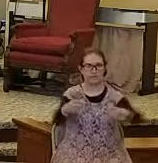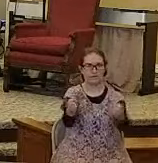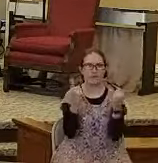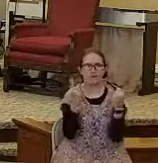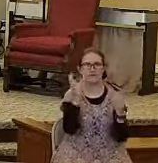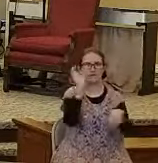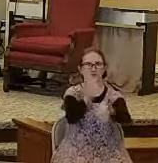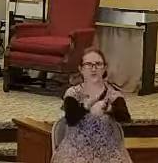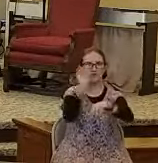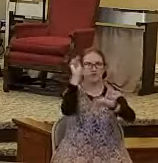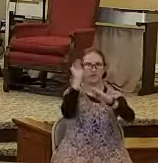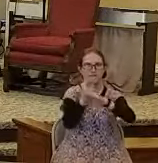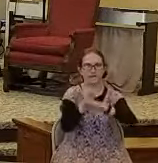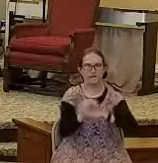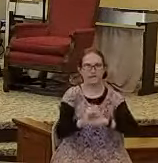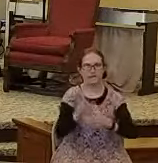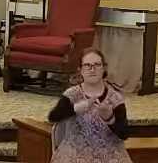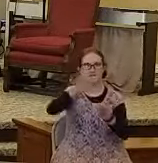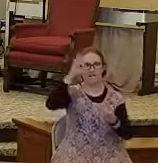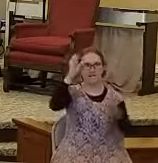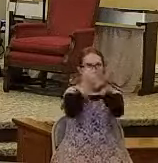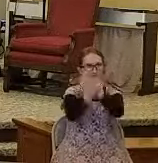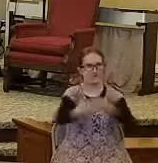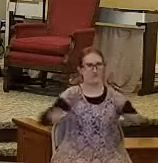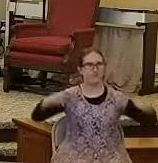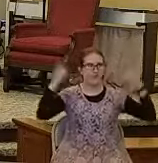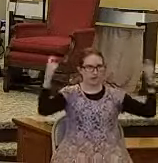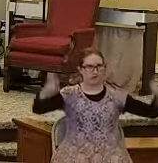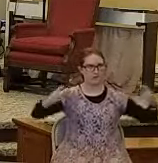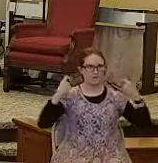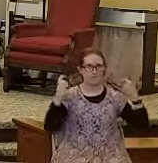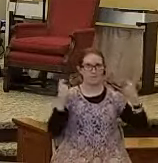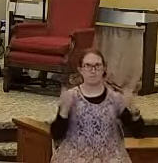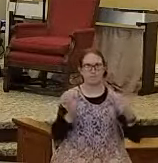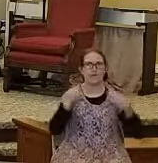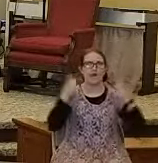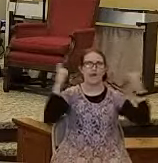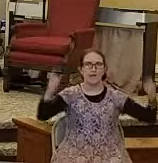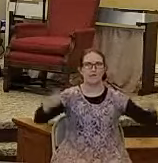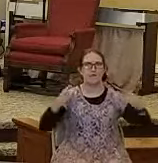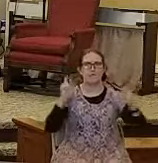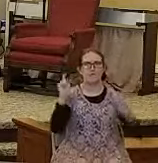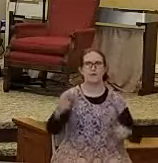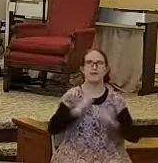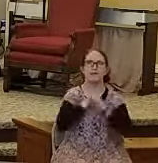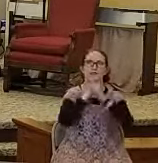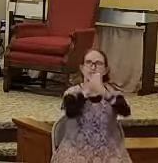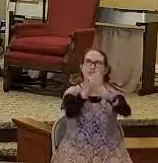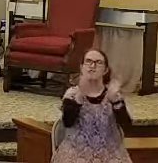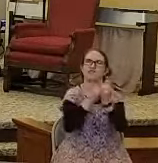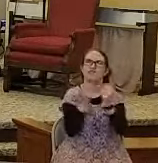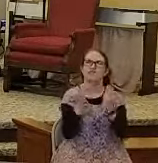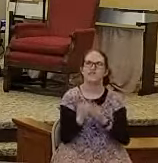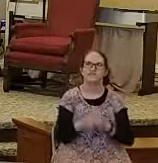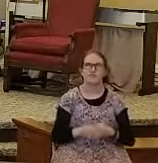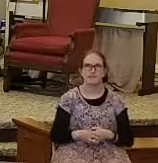into his house tonight. You can find safety. Hallelujah. Hallelujah. We need to trust in